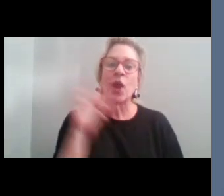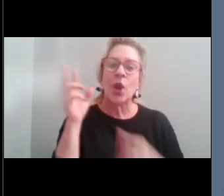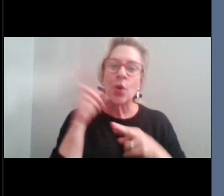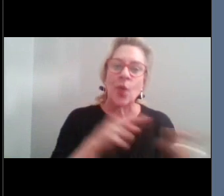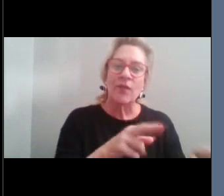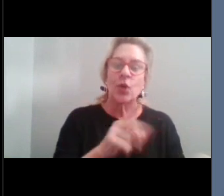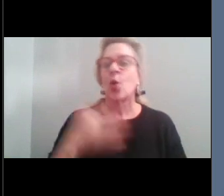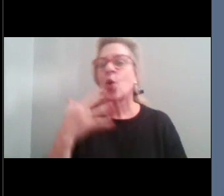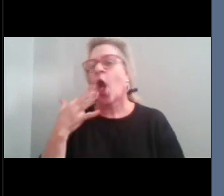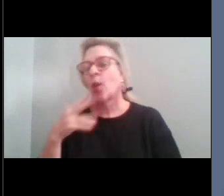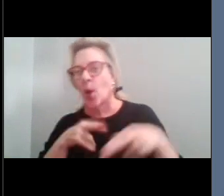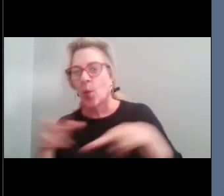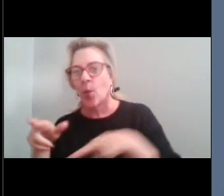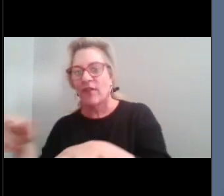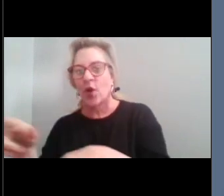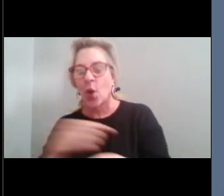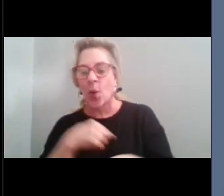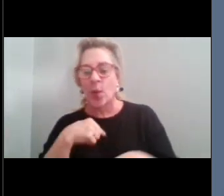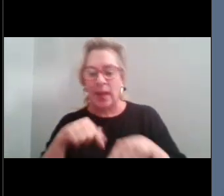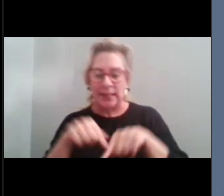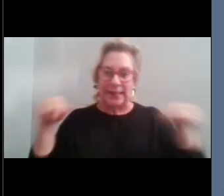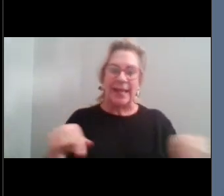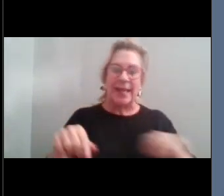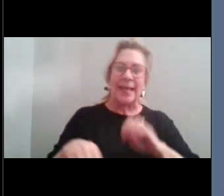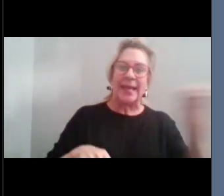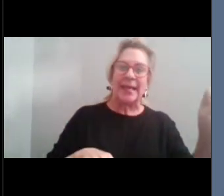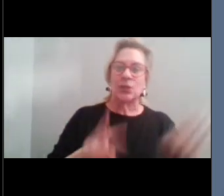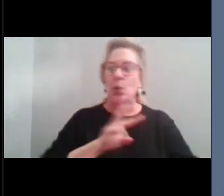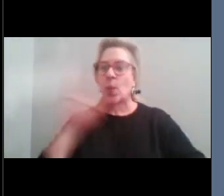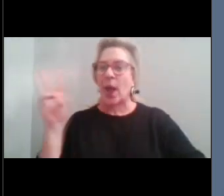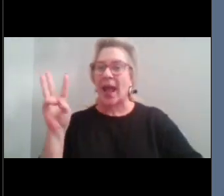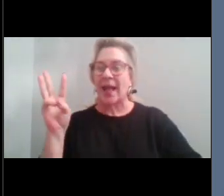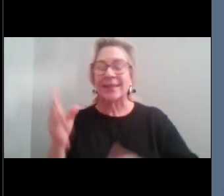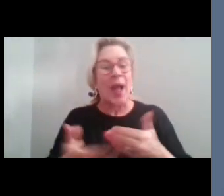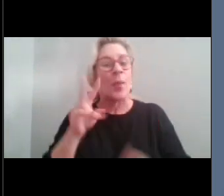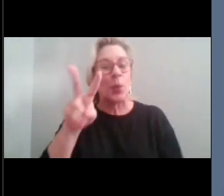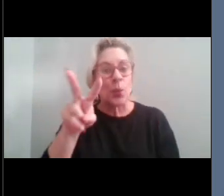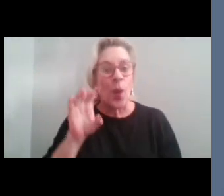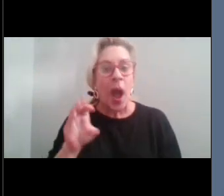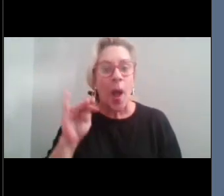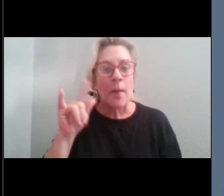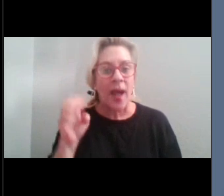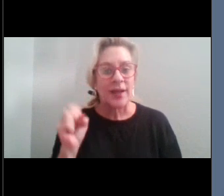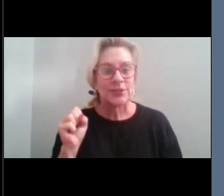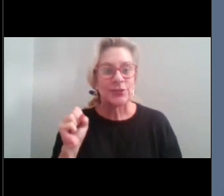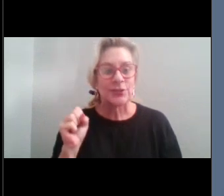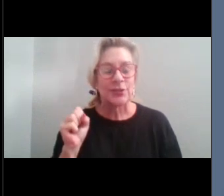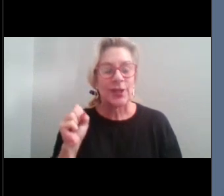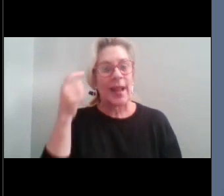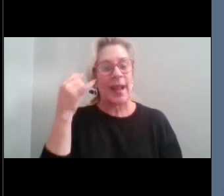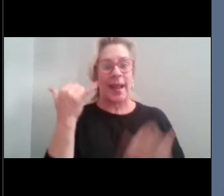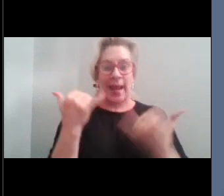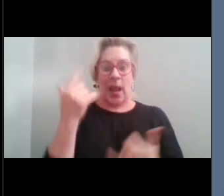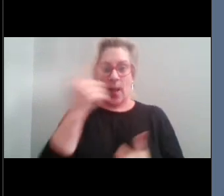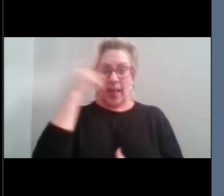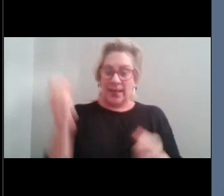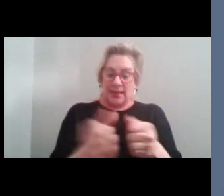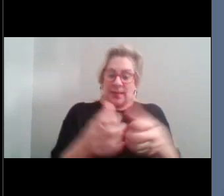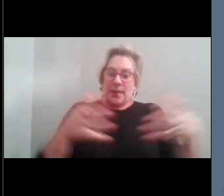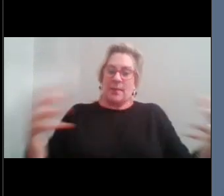River, we stretch east to west nearly 200 miles. And with that great expanse comes a need for